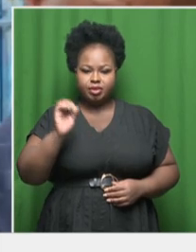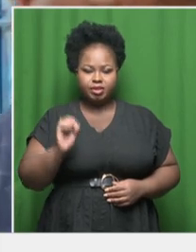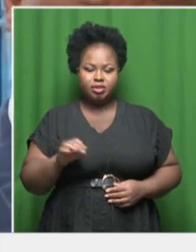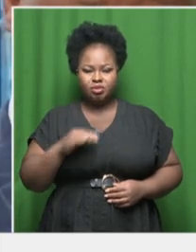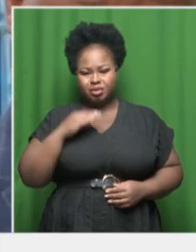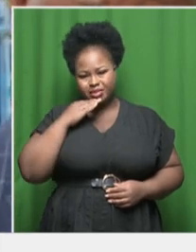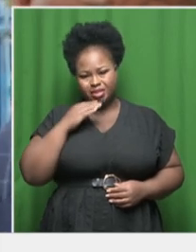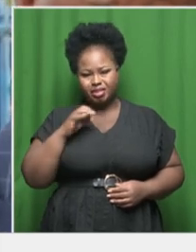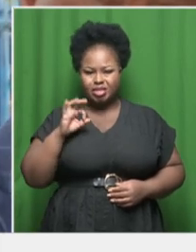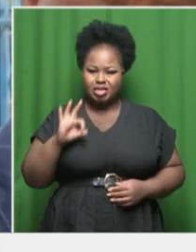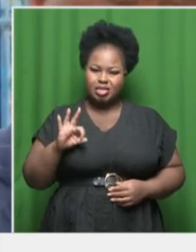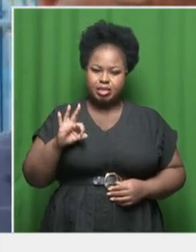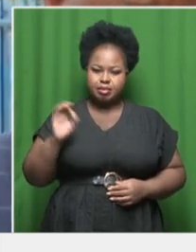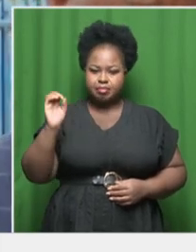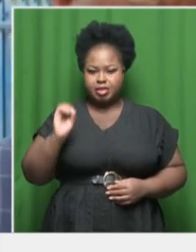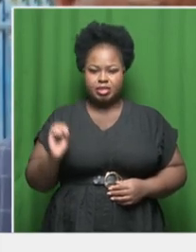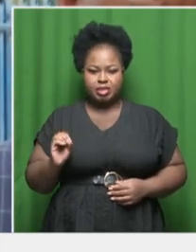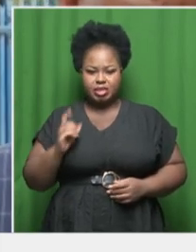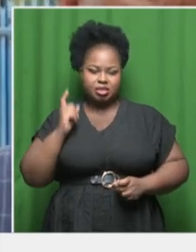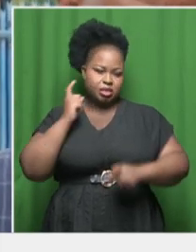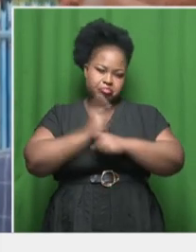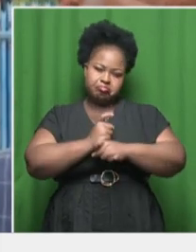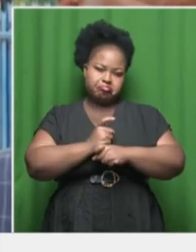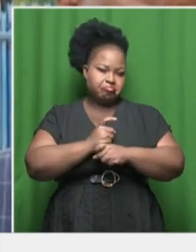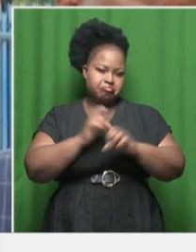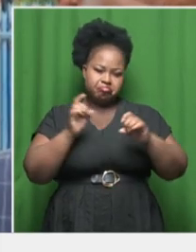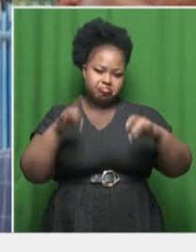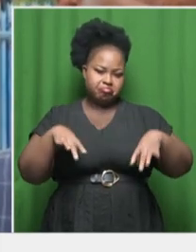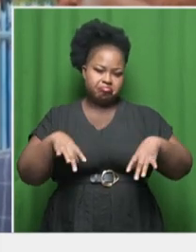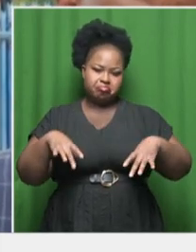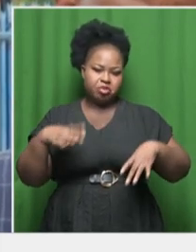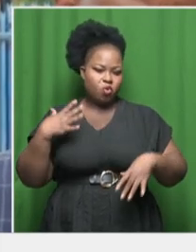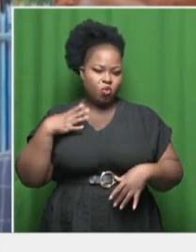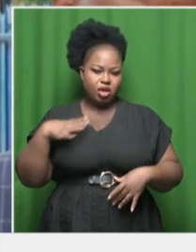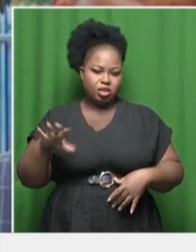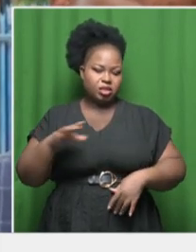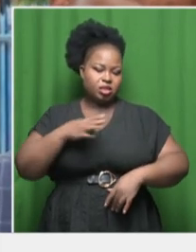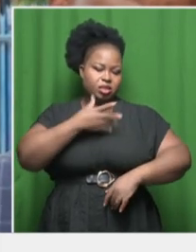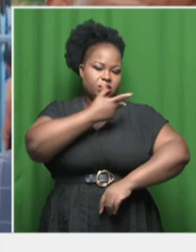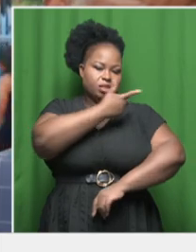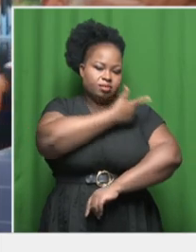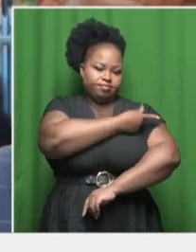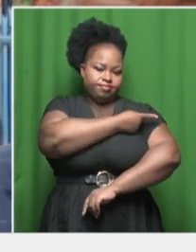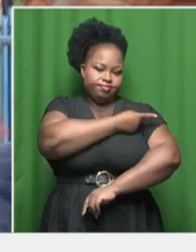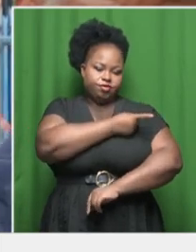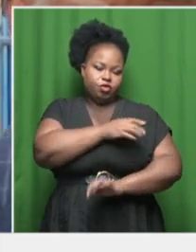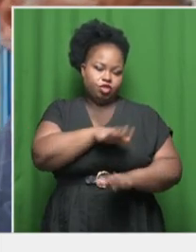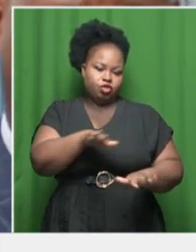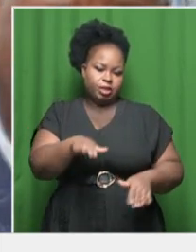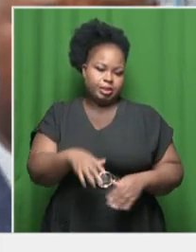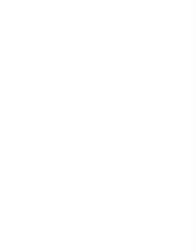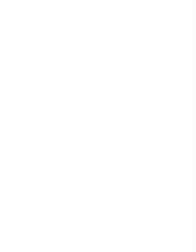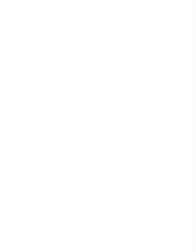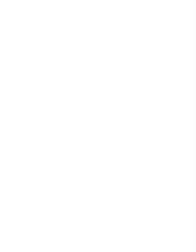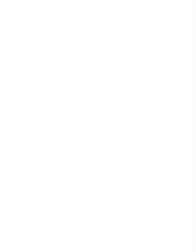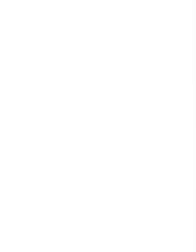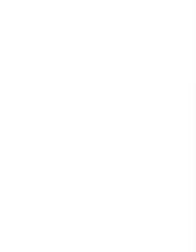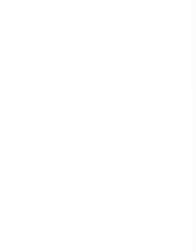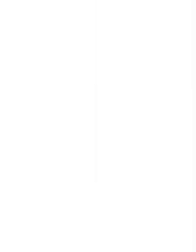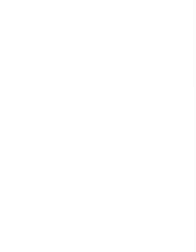3% of parents chose not to have their children immunized at the school. Sakina. So,